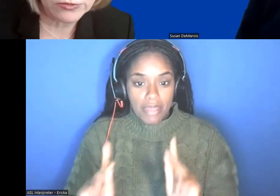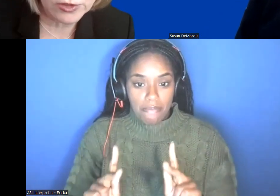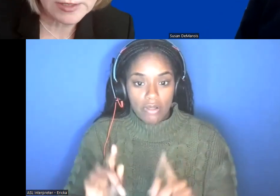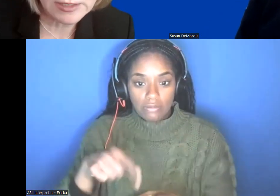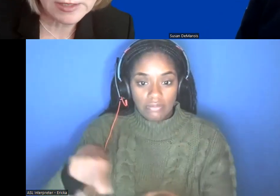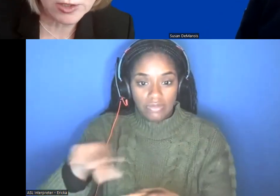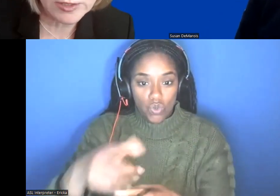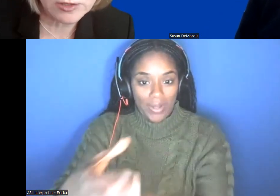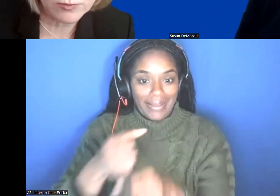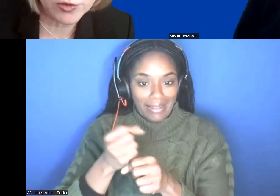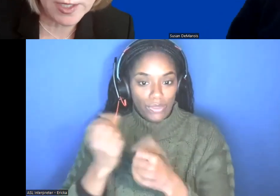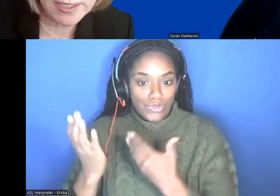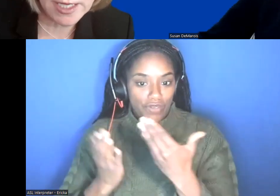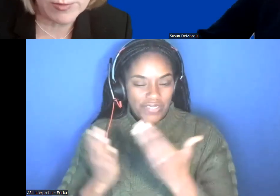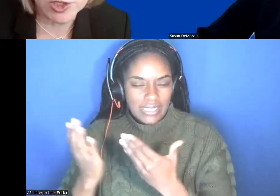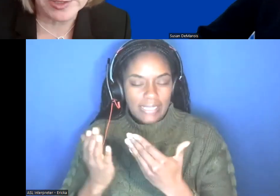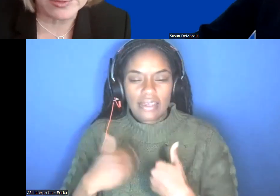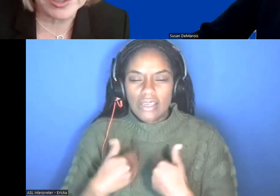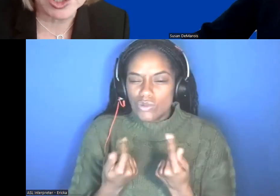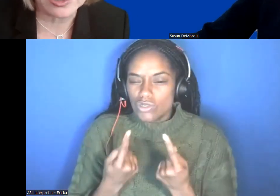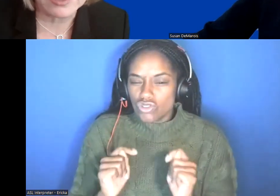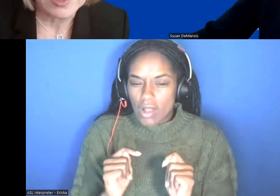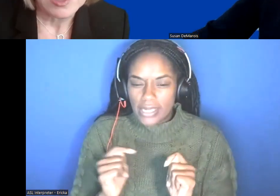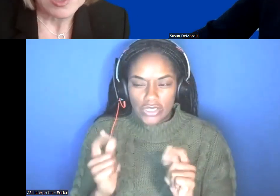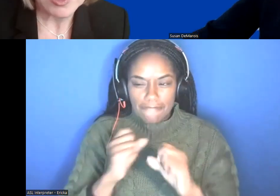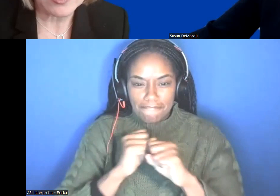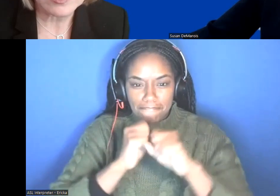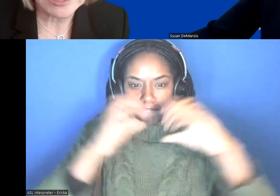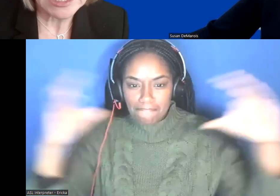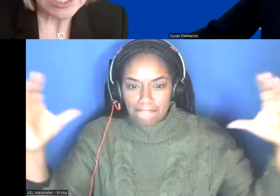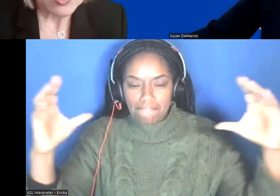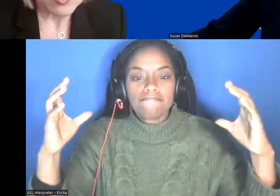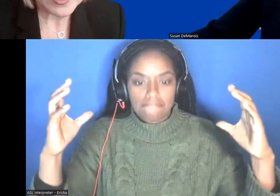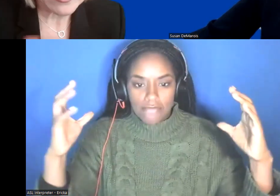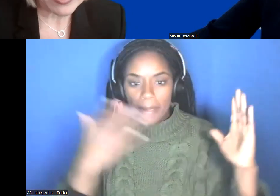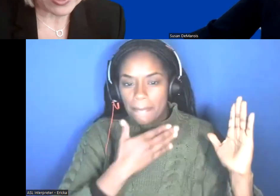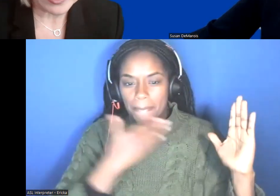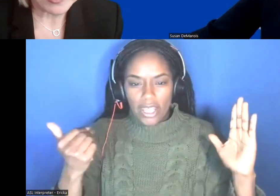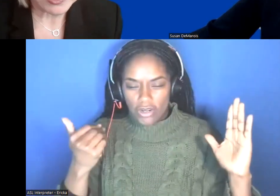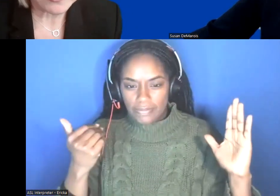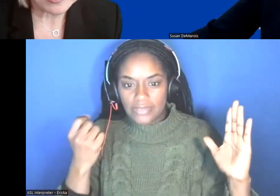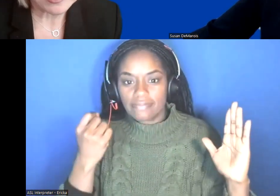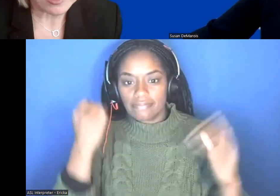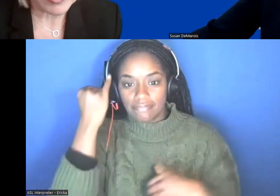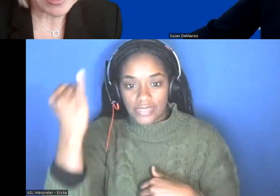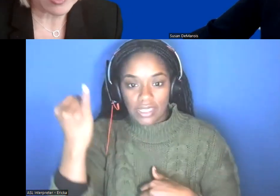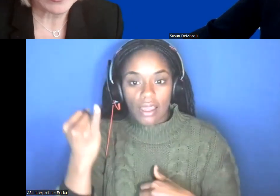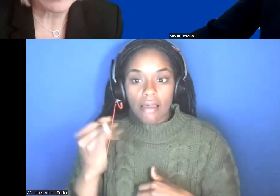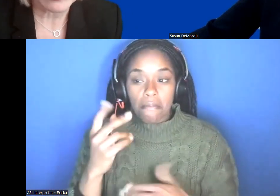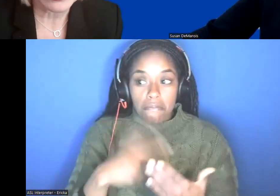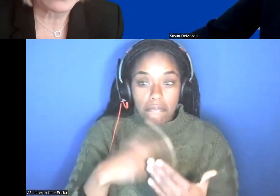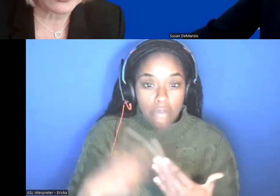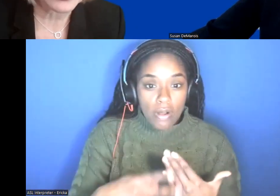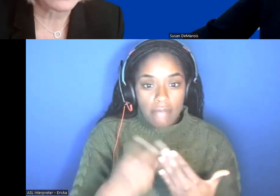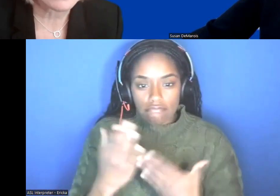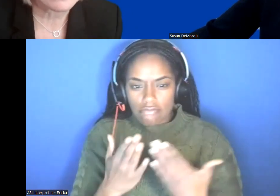receiving those services. So we're trying to get a much bigger picture of not only where the programs and services are, but how